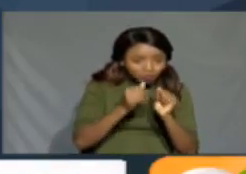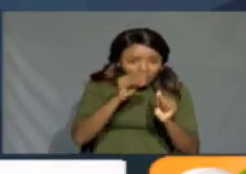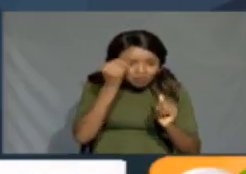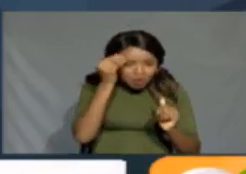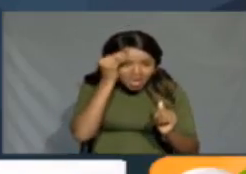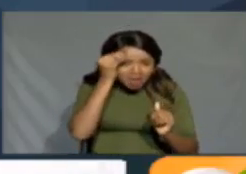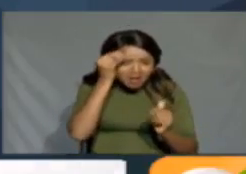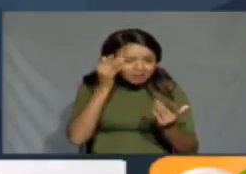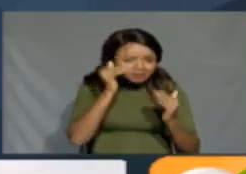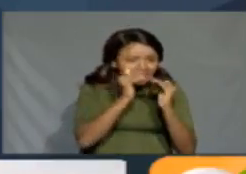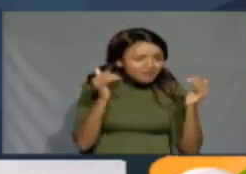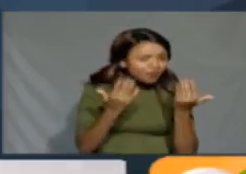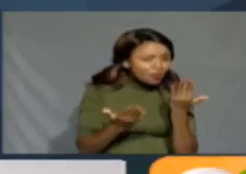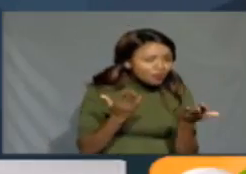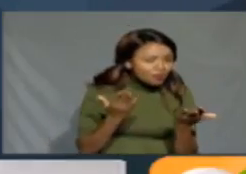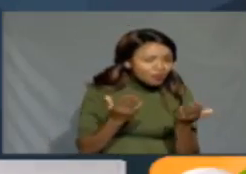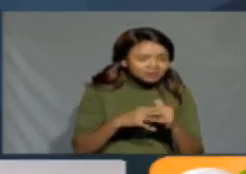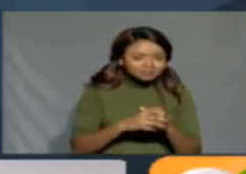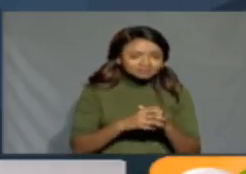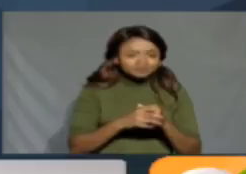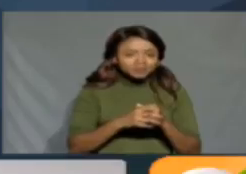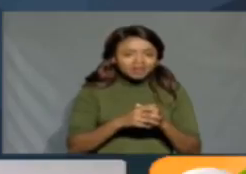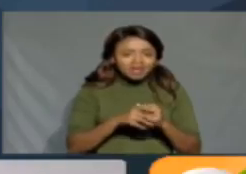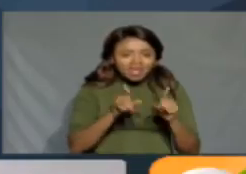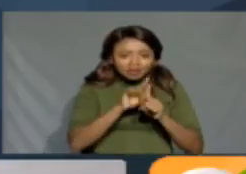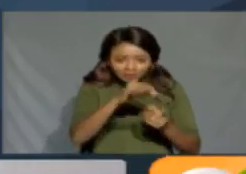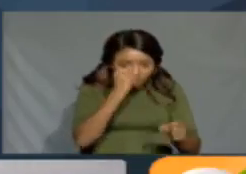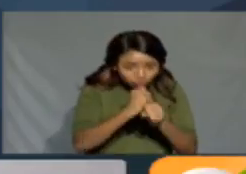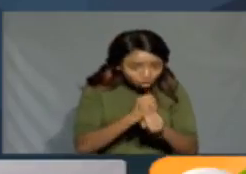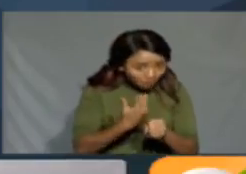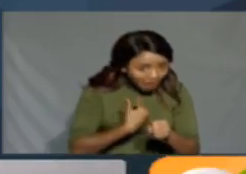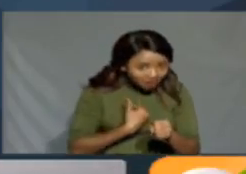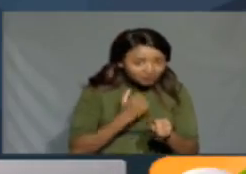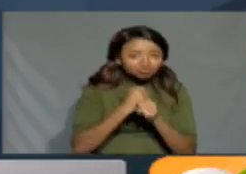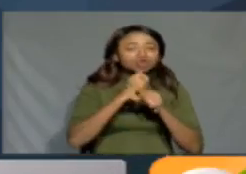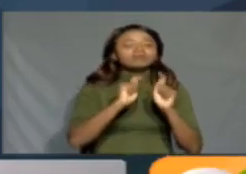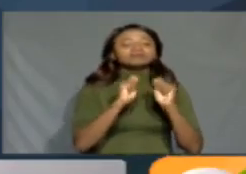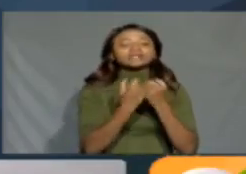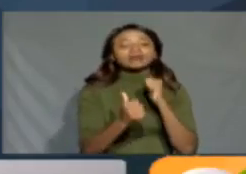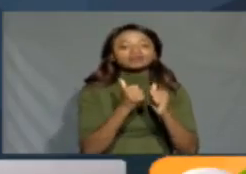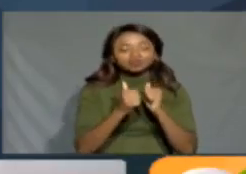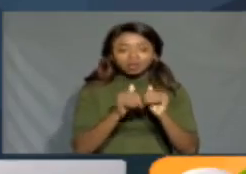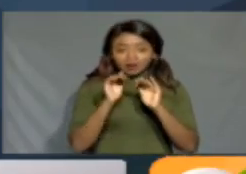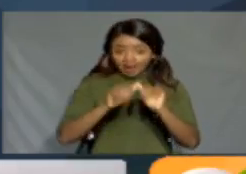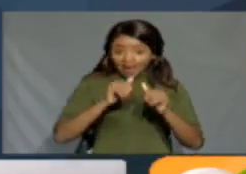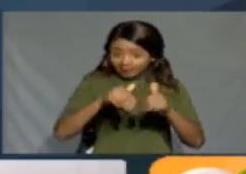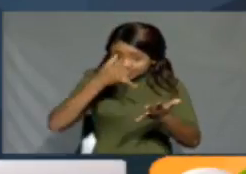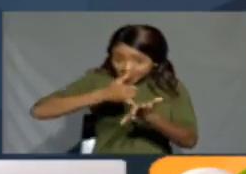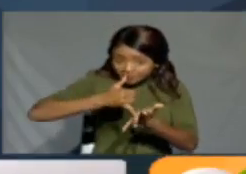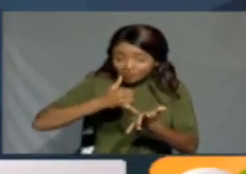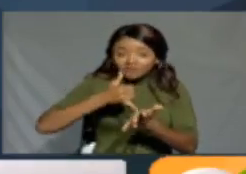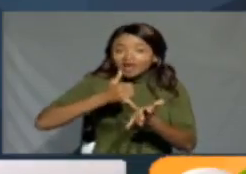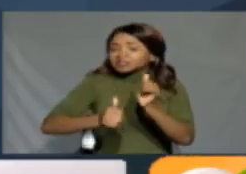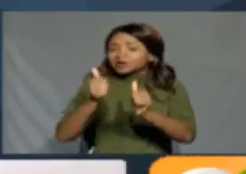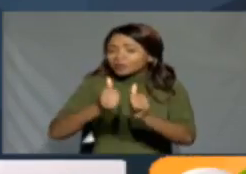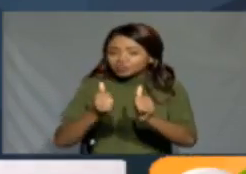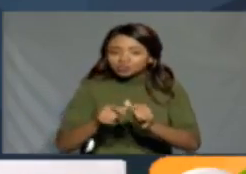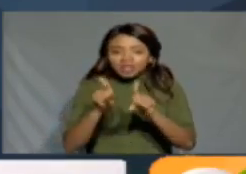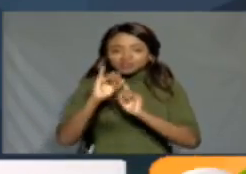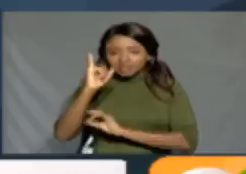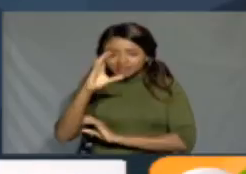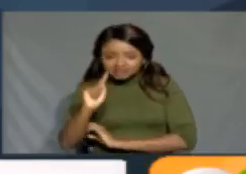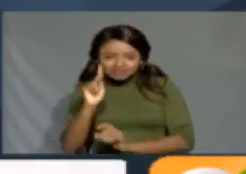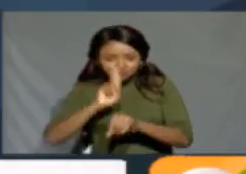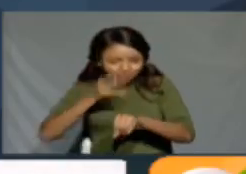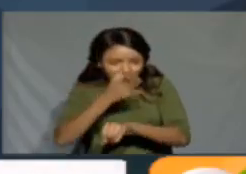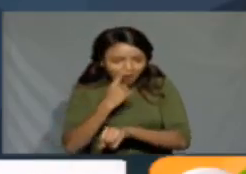levels of Kenyans in households, recording their employment and occupation details, agricultural involvement, ICT use in homes,